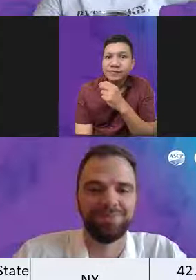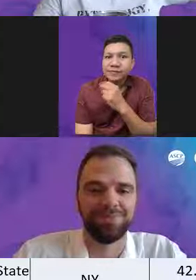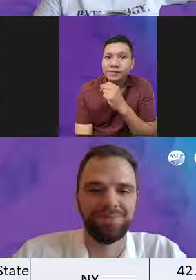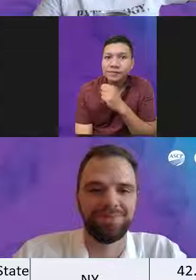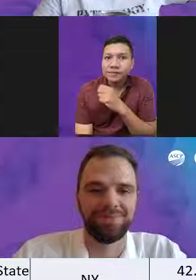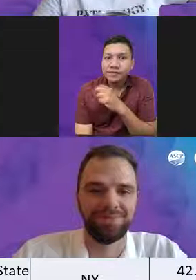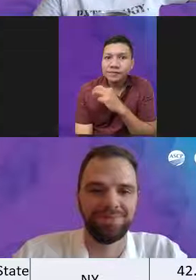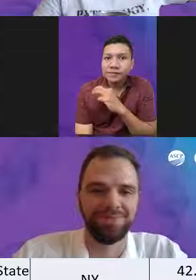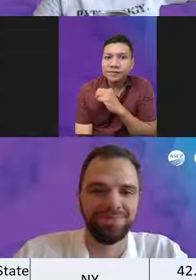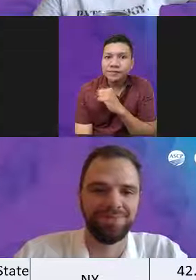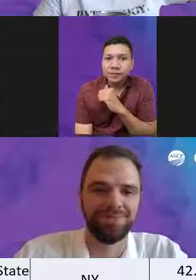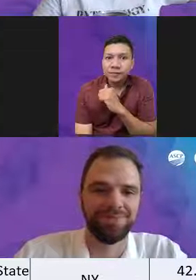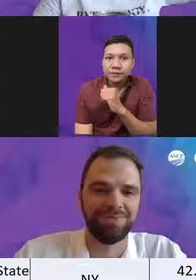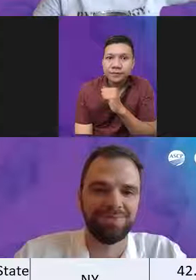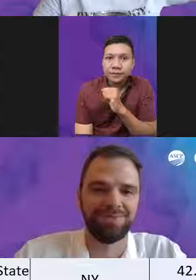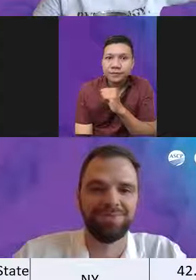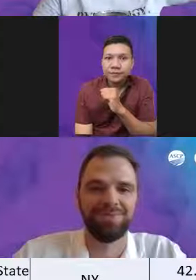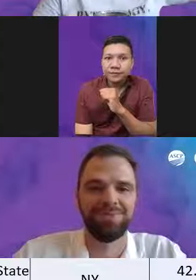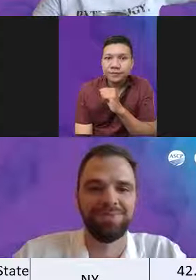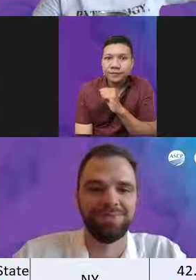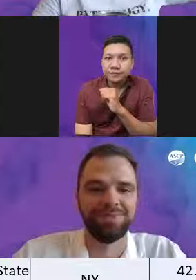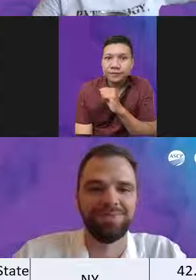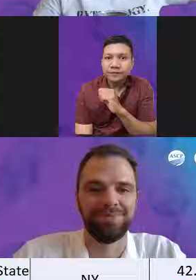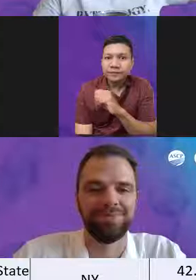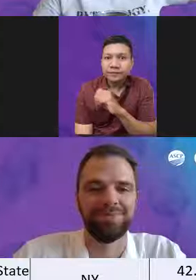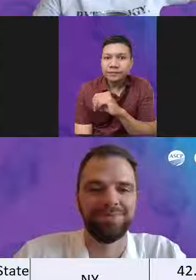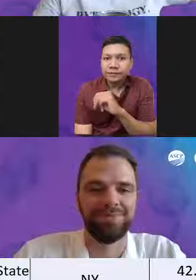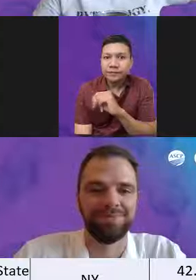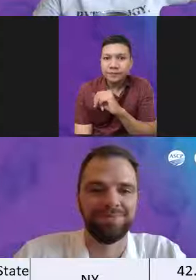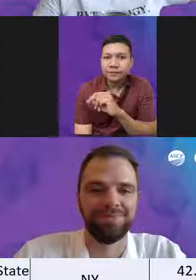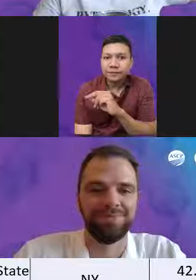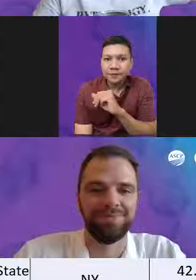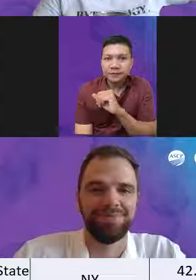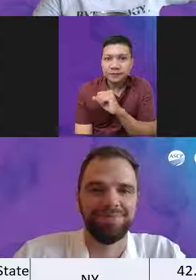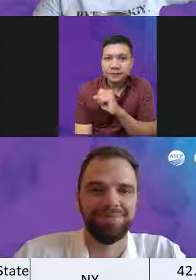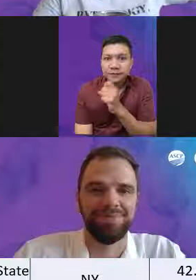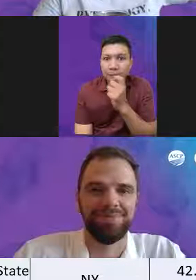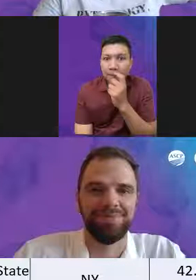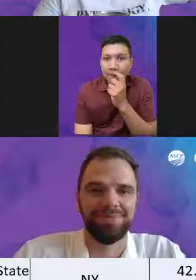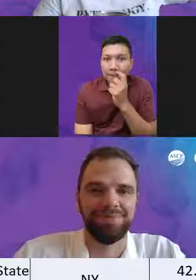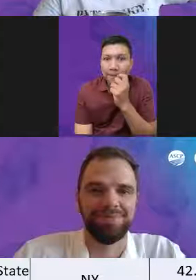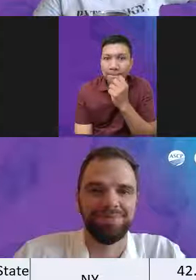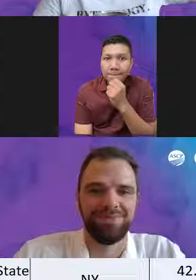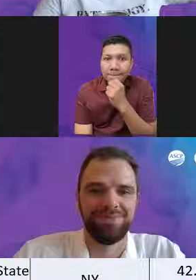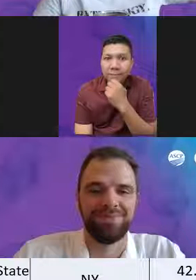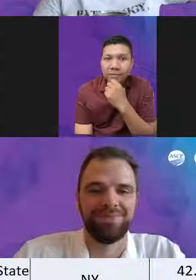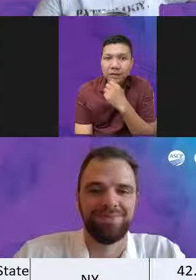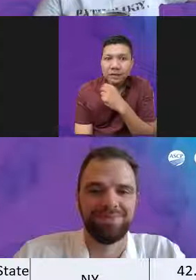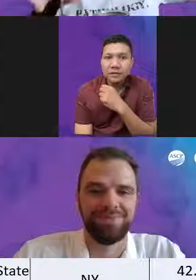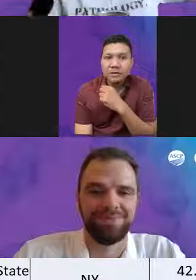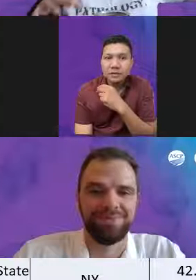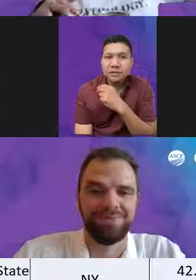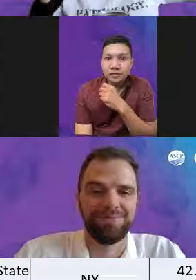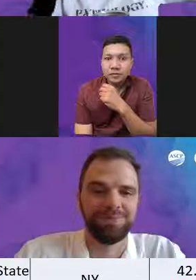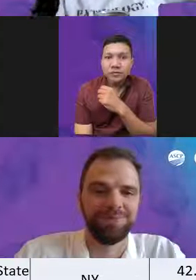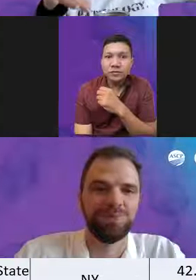institutional program, you're going to see the number of where they were last week. And now you can see where they are in the standings this week. So we're only posting